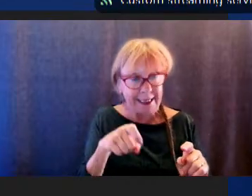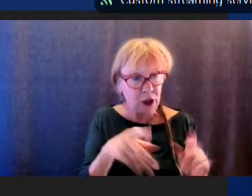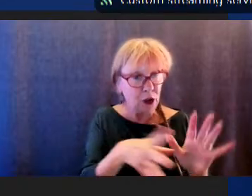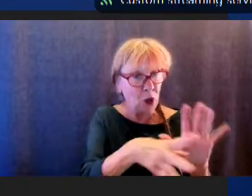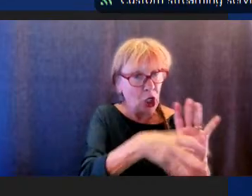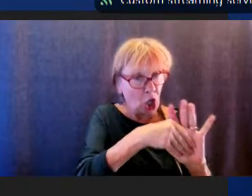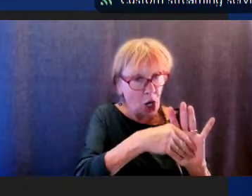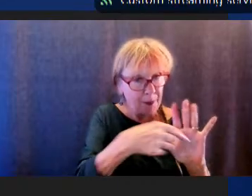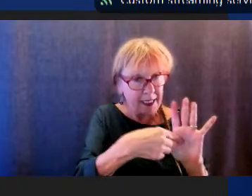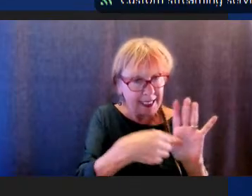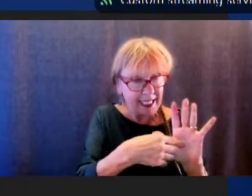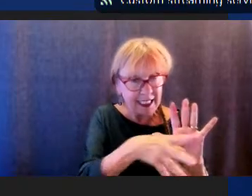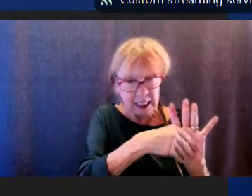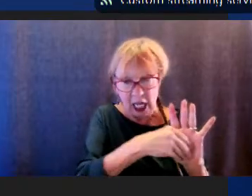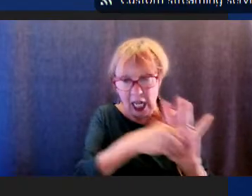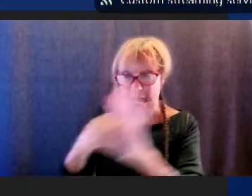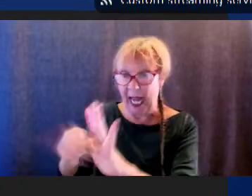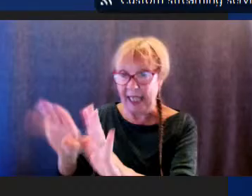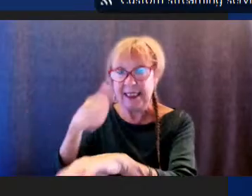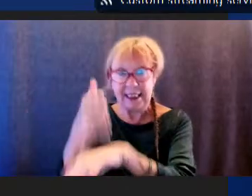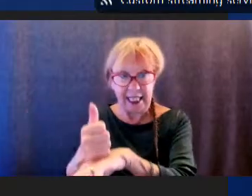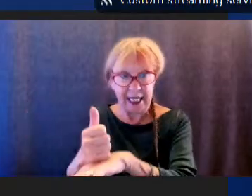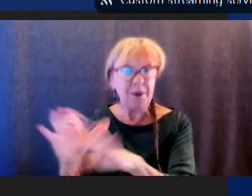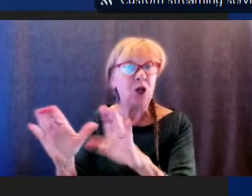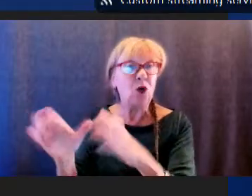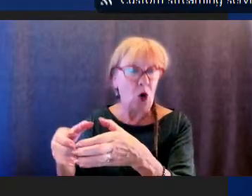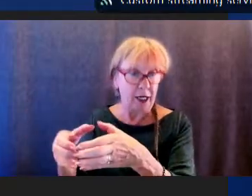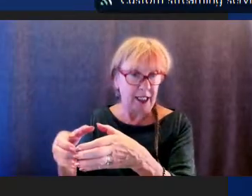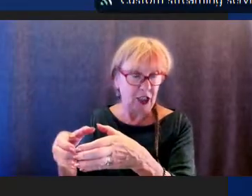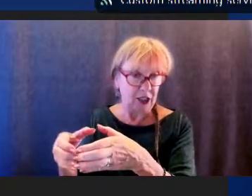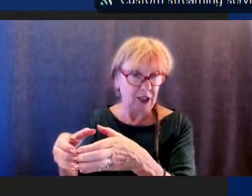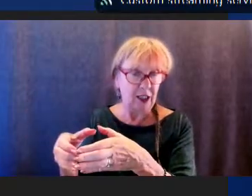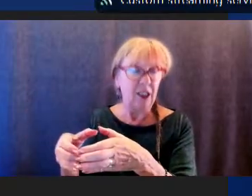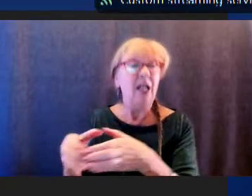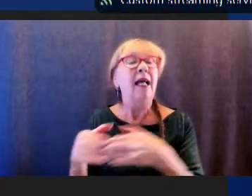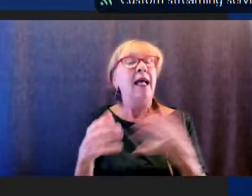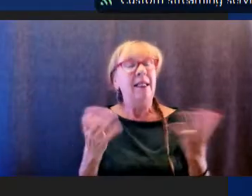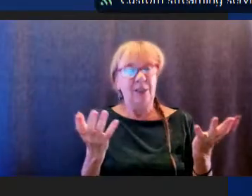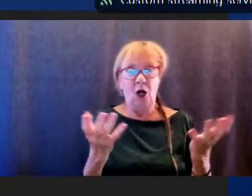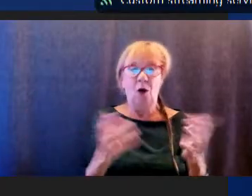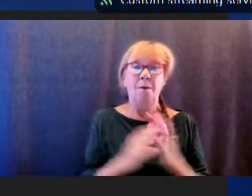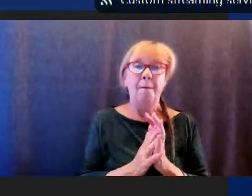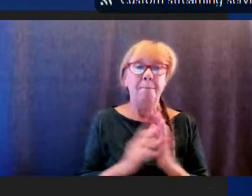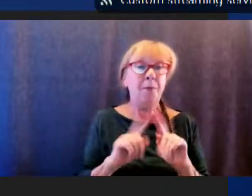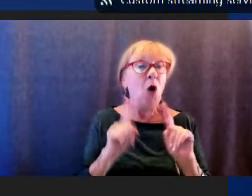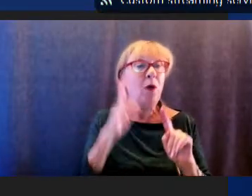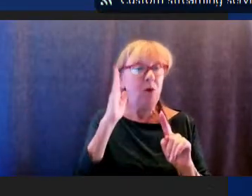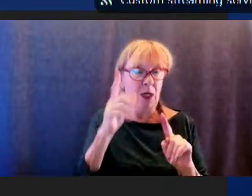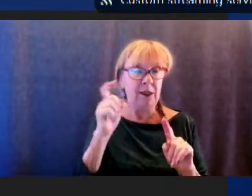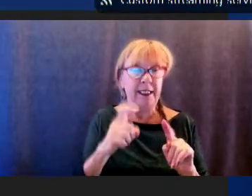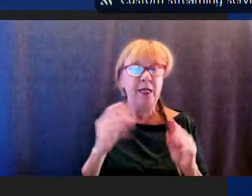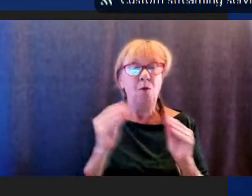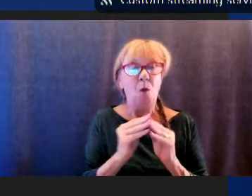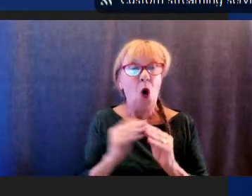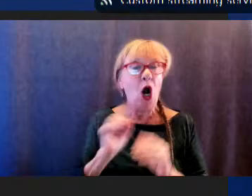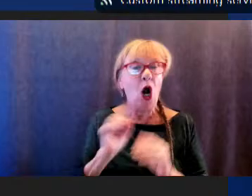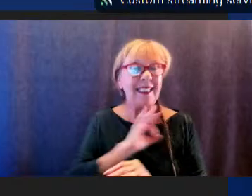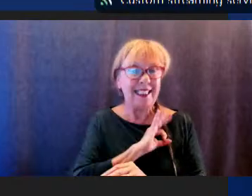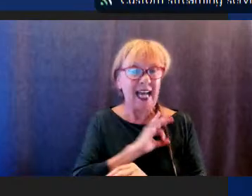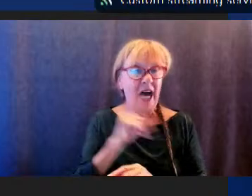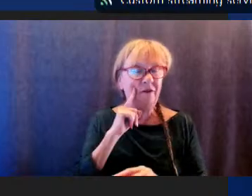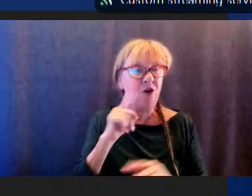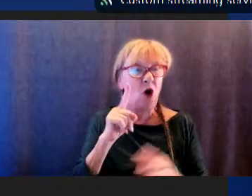most importantly, coordination. That includes more plan checkers and permitting staff, a major expansion of capacity